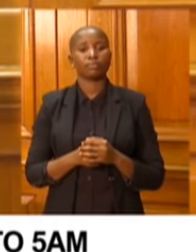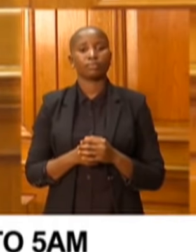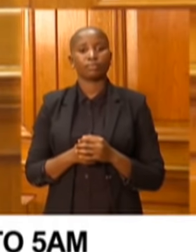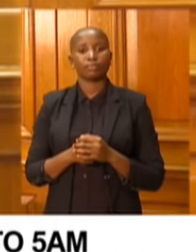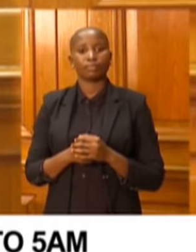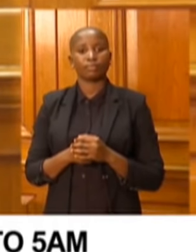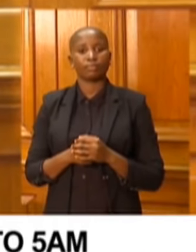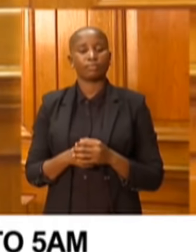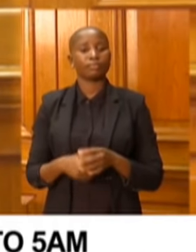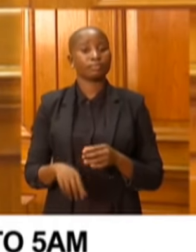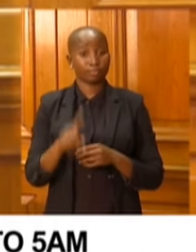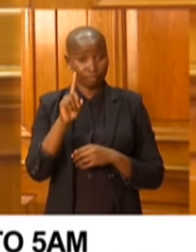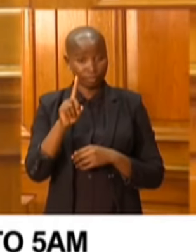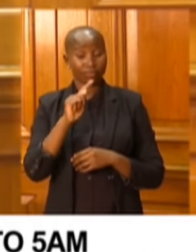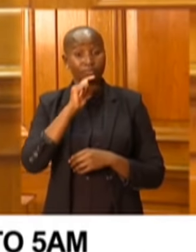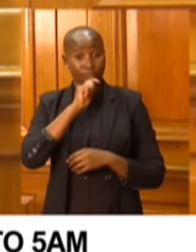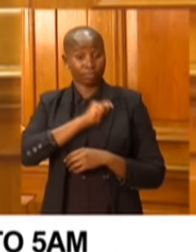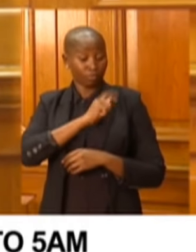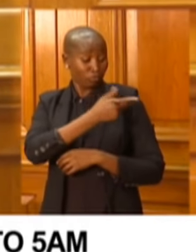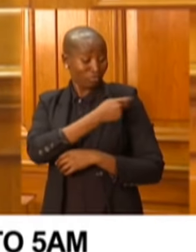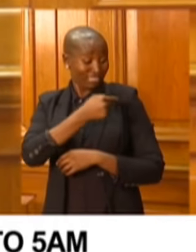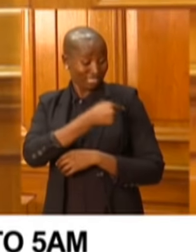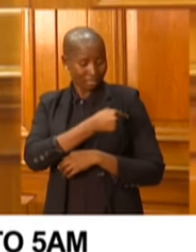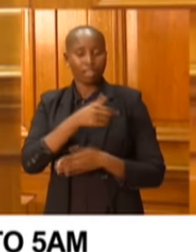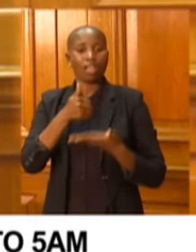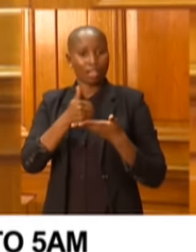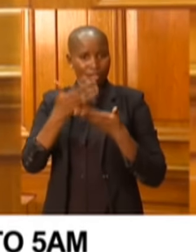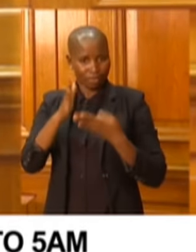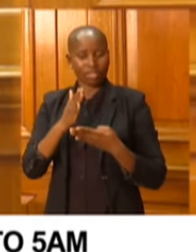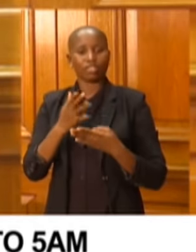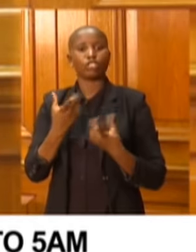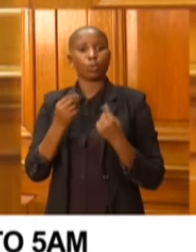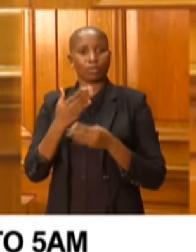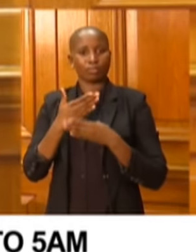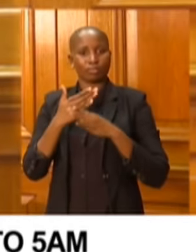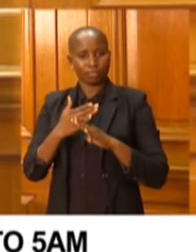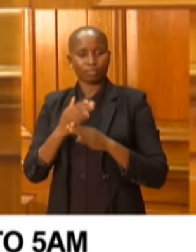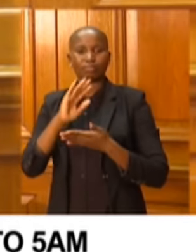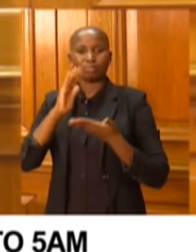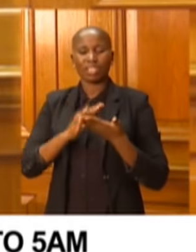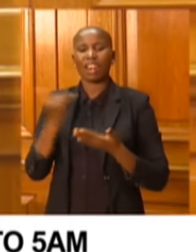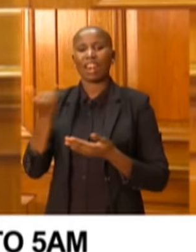been used to eradicate diseases such as smallpox and